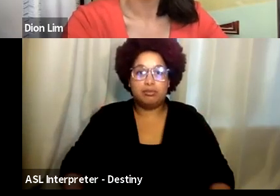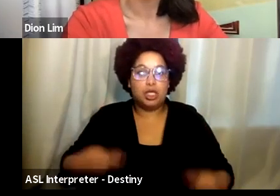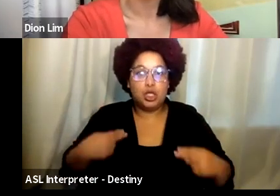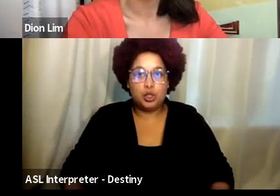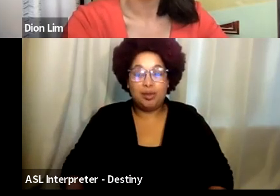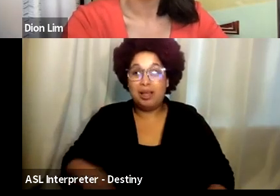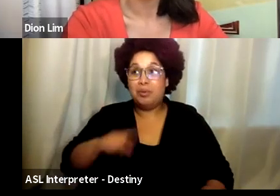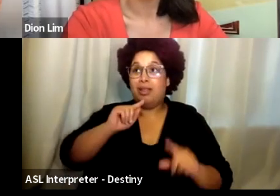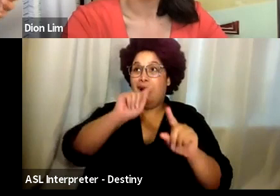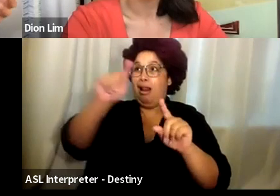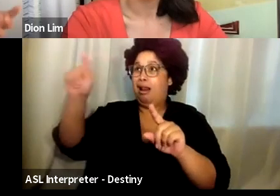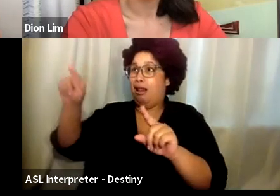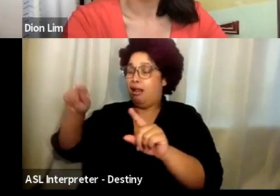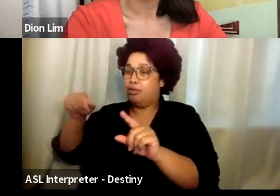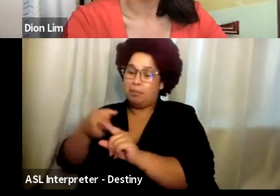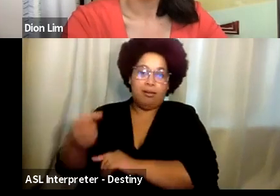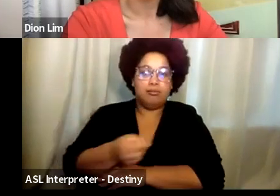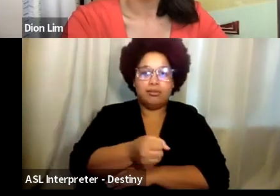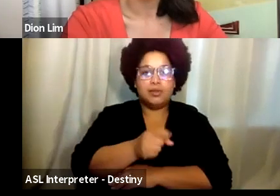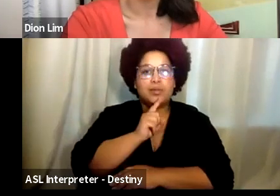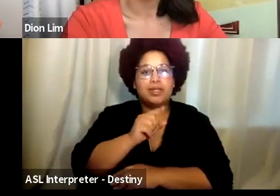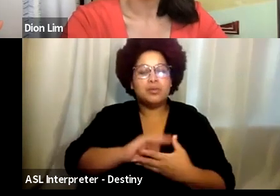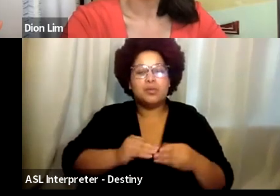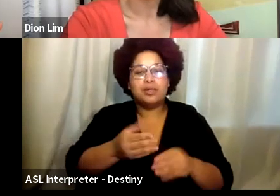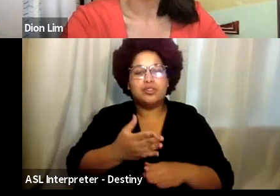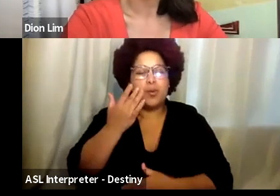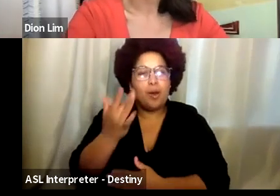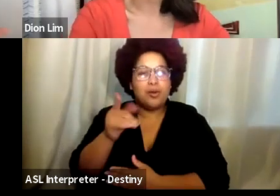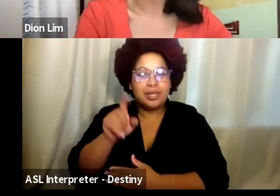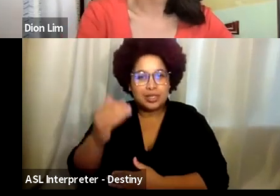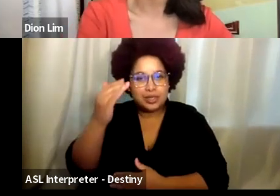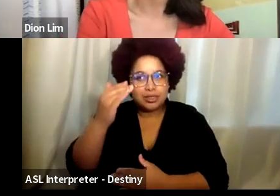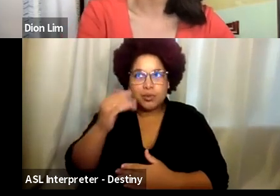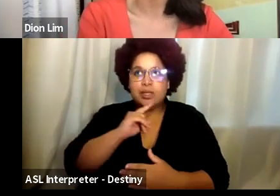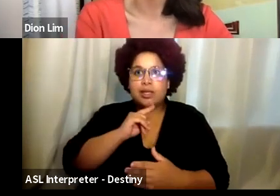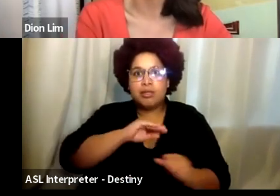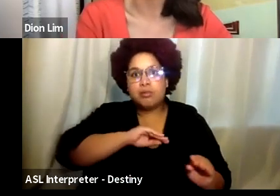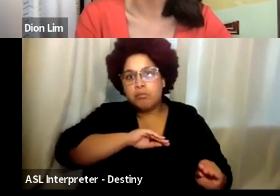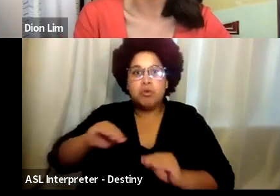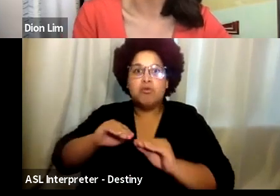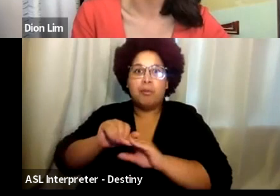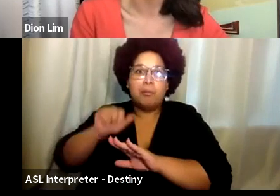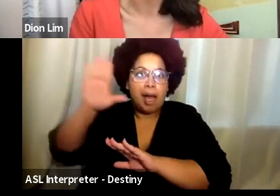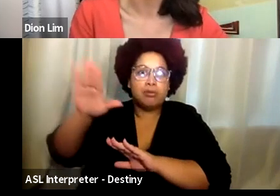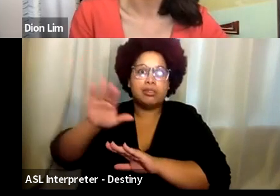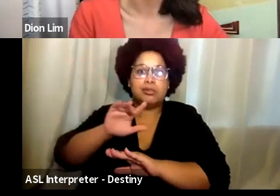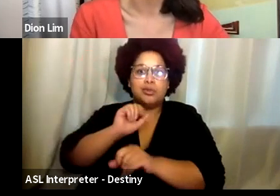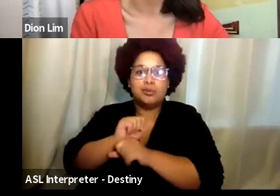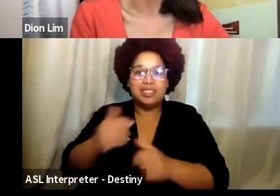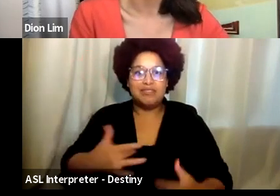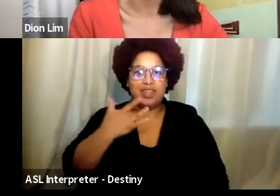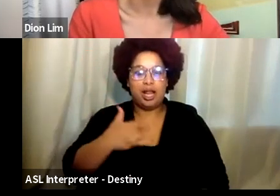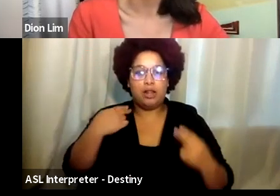all of these particular elements, and I share this story because I feel like we have to somehow move mountains to be able to feel like we're